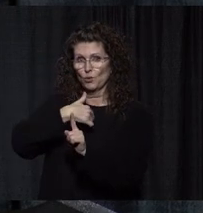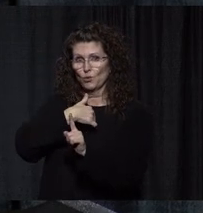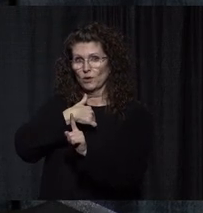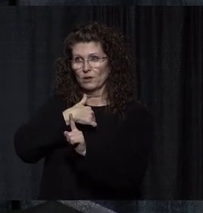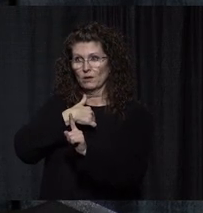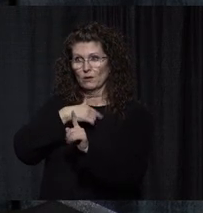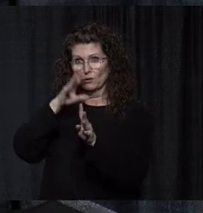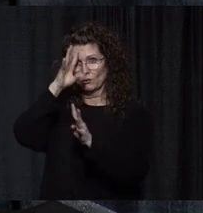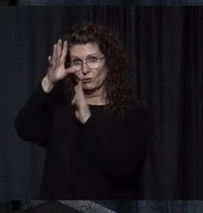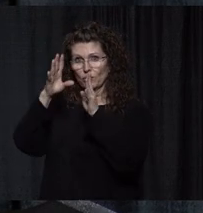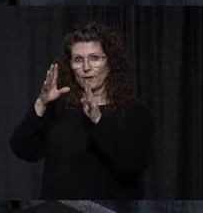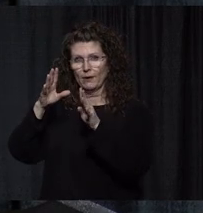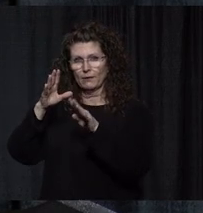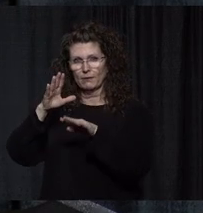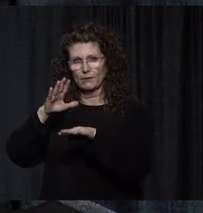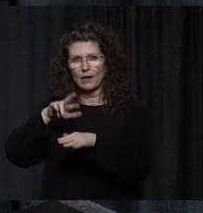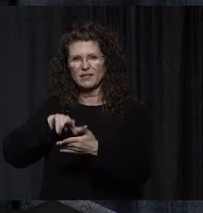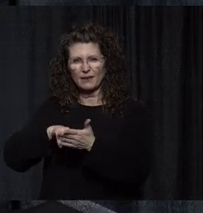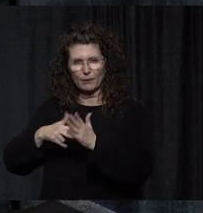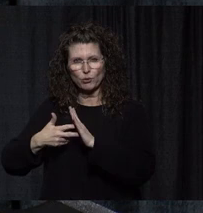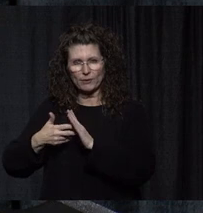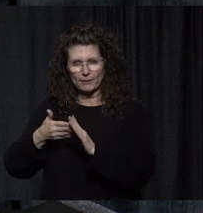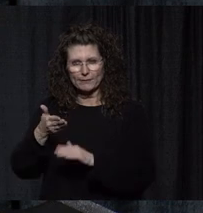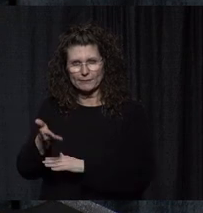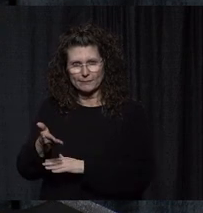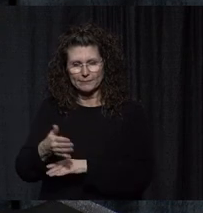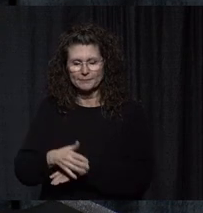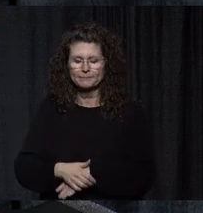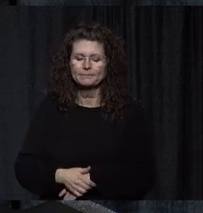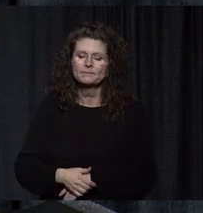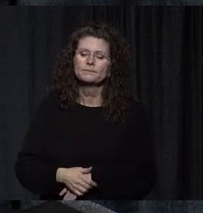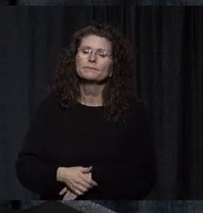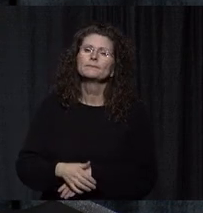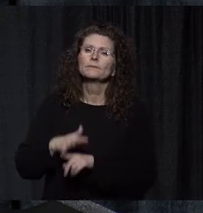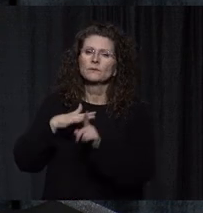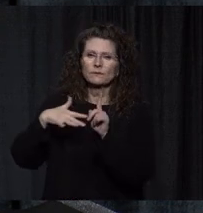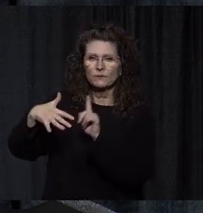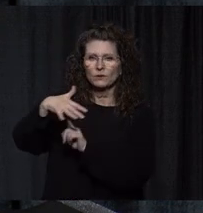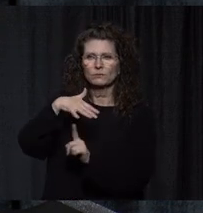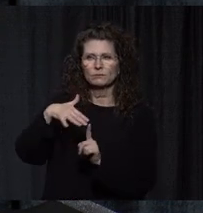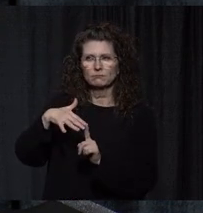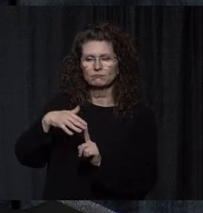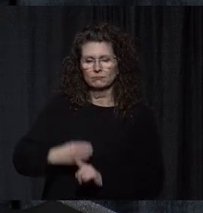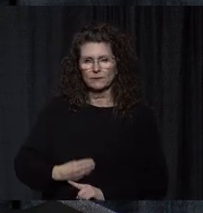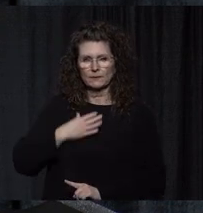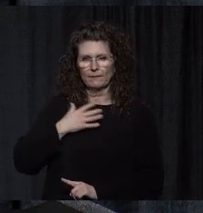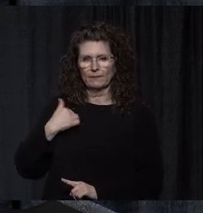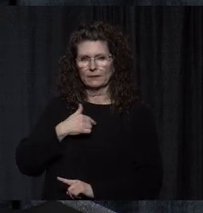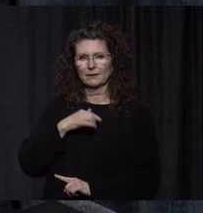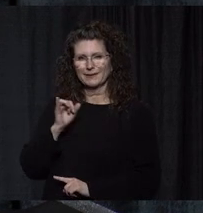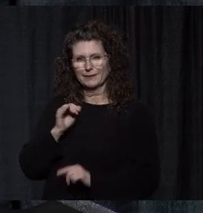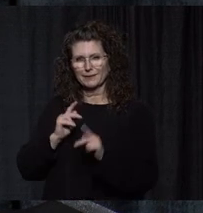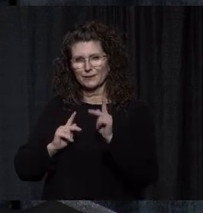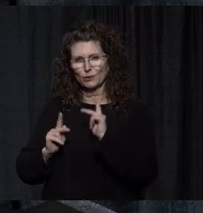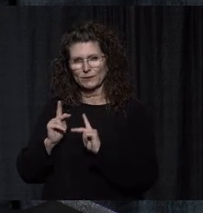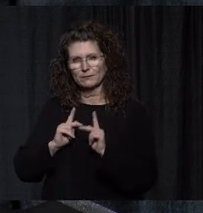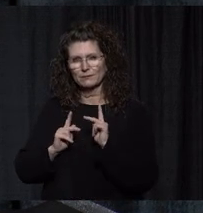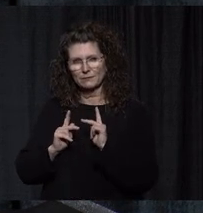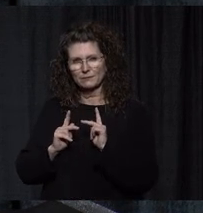create and what those environments do to us as human beings.